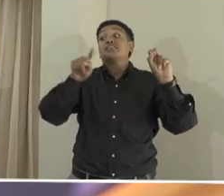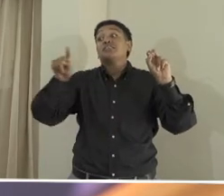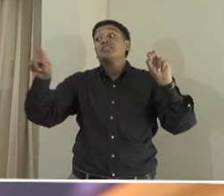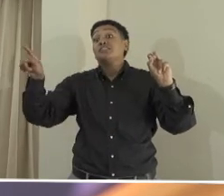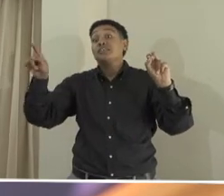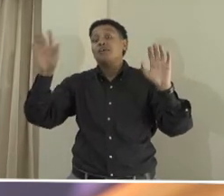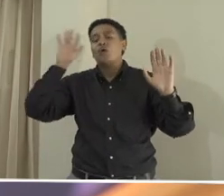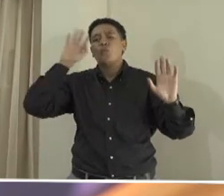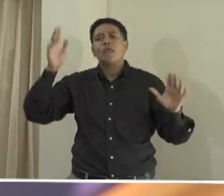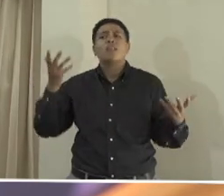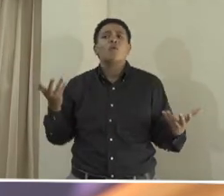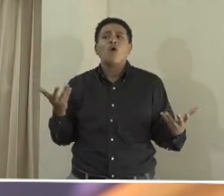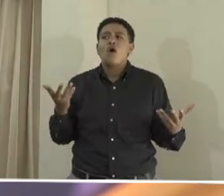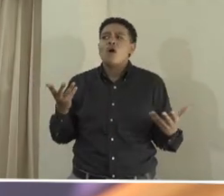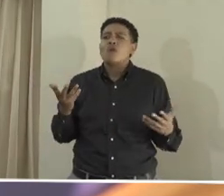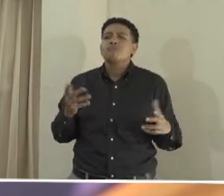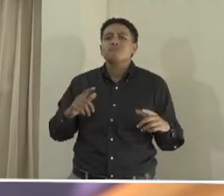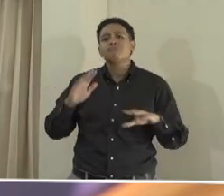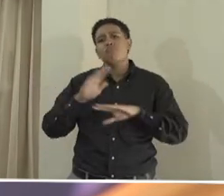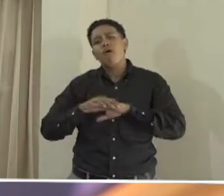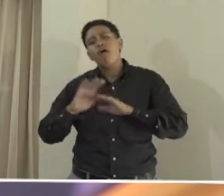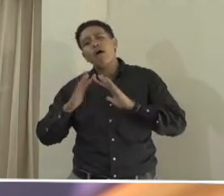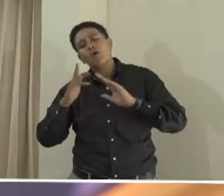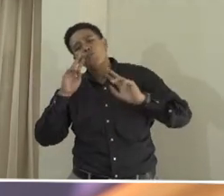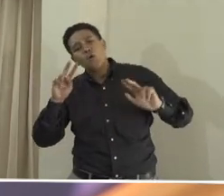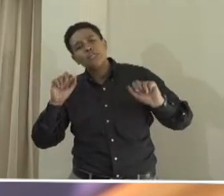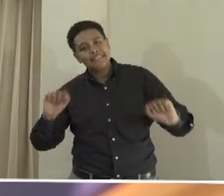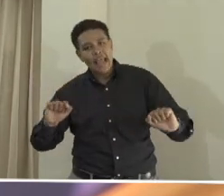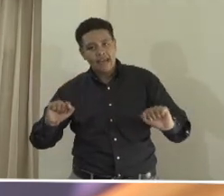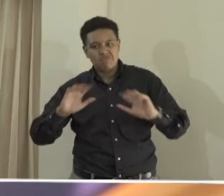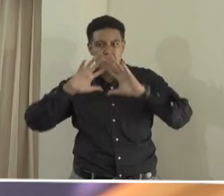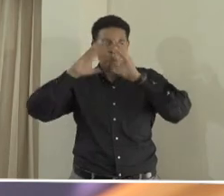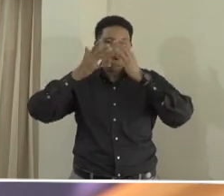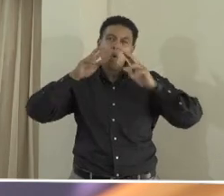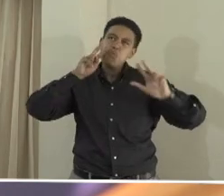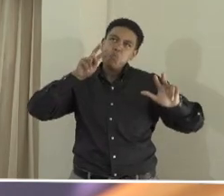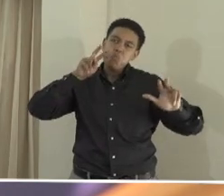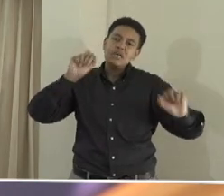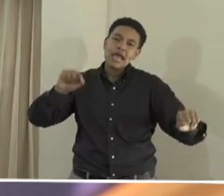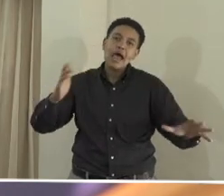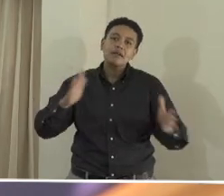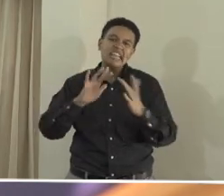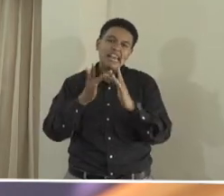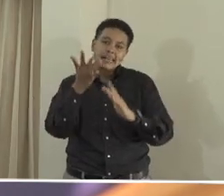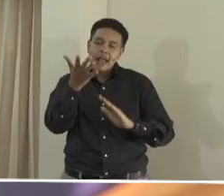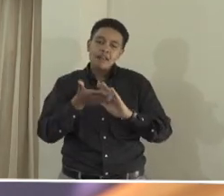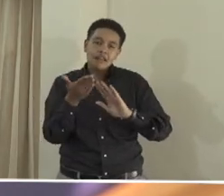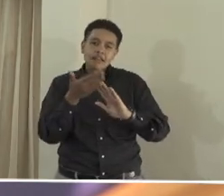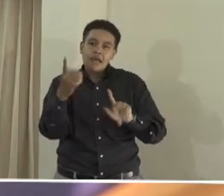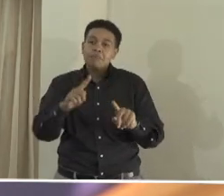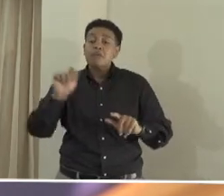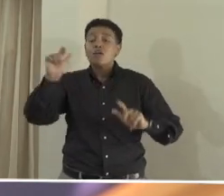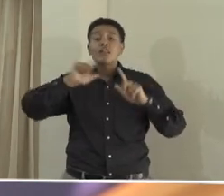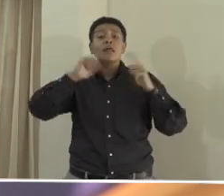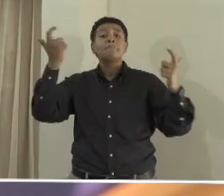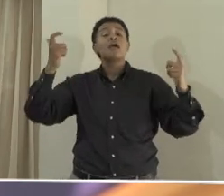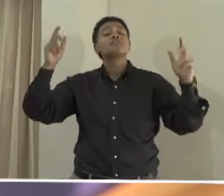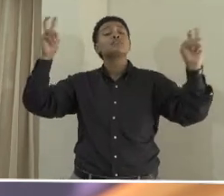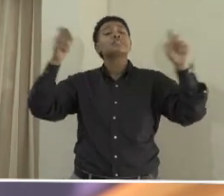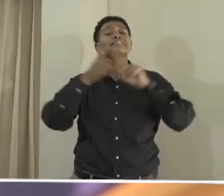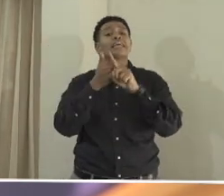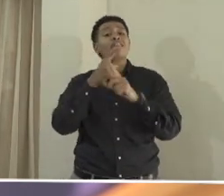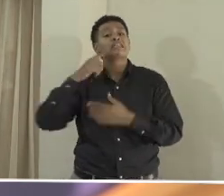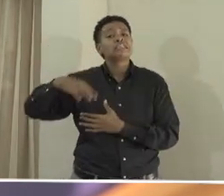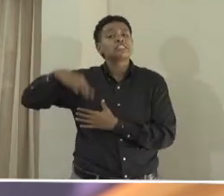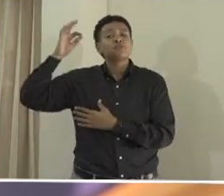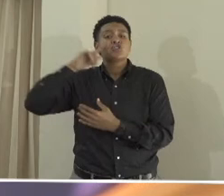across virtual platforms right across the world. Another major highlight is the Spirit of